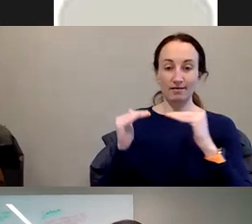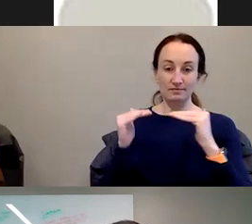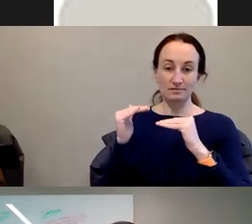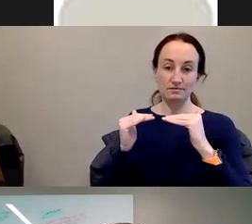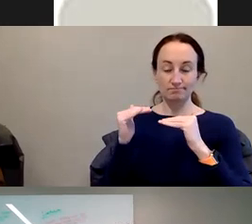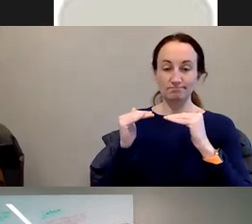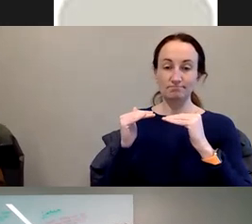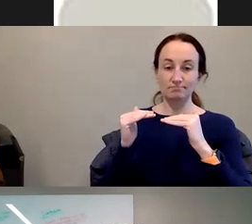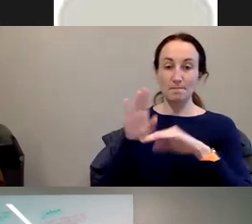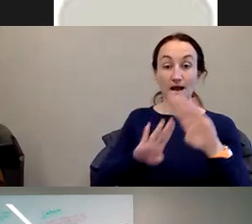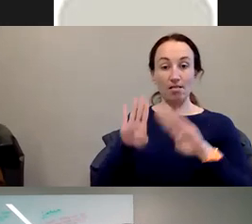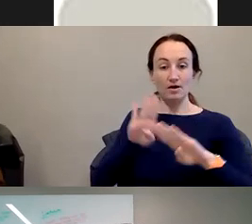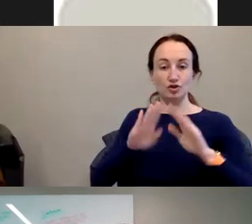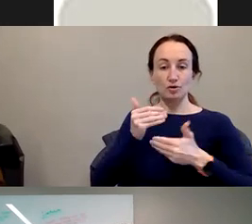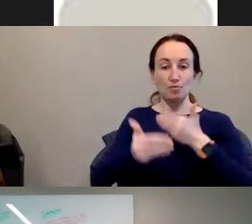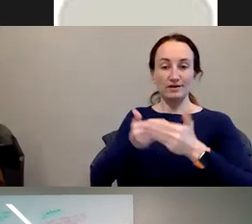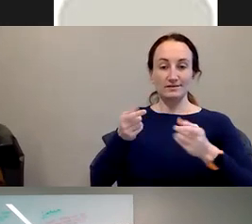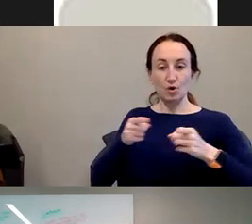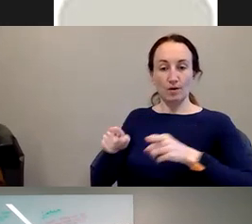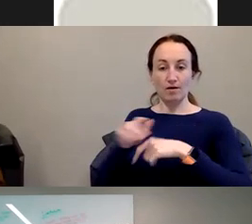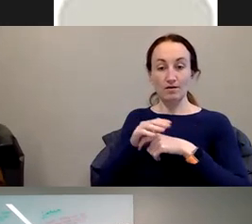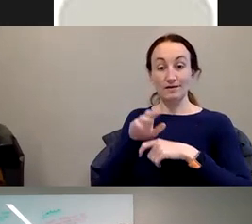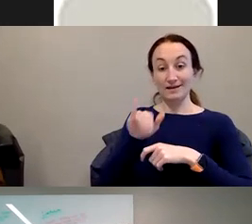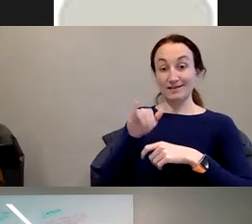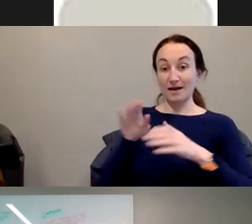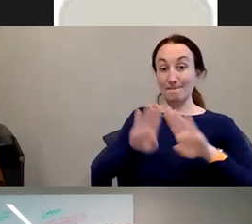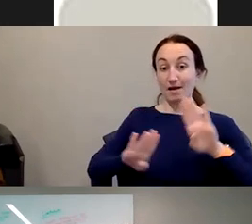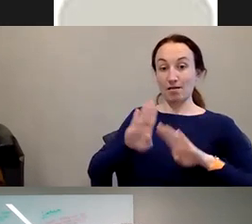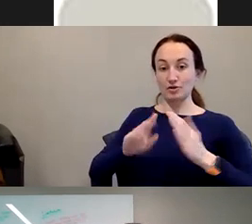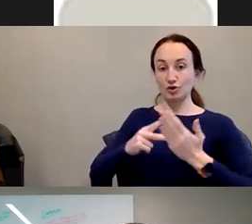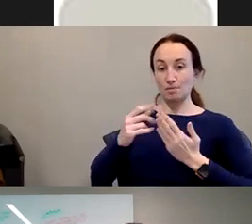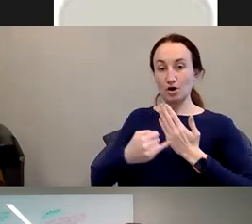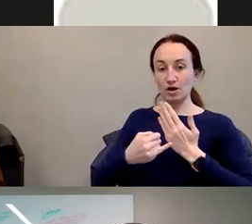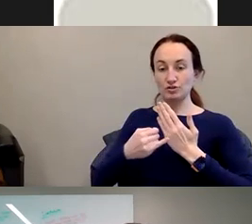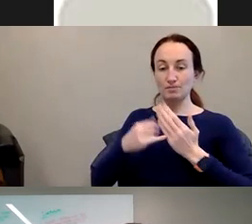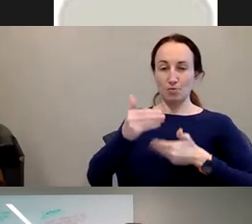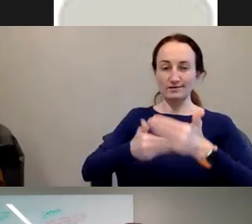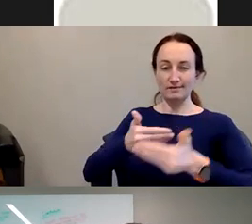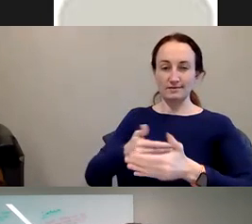on, and in that particular biological project, we